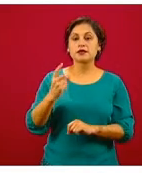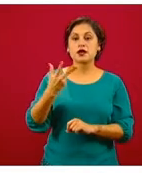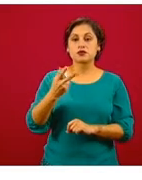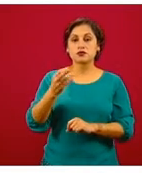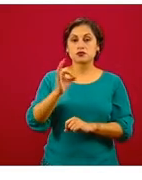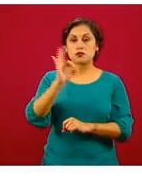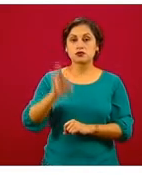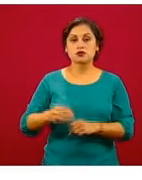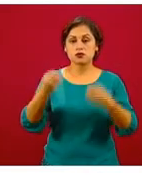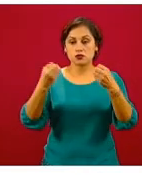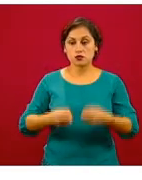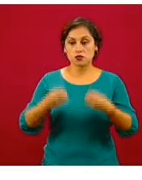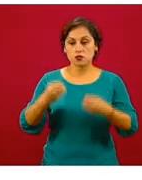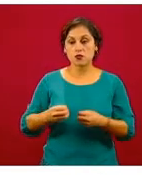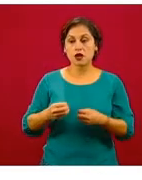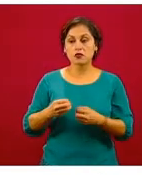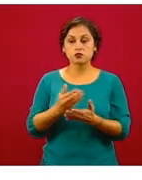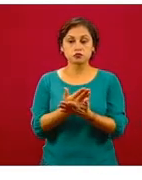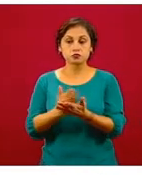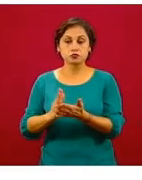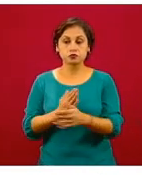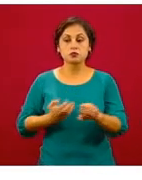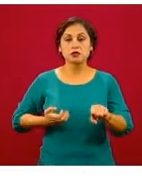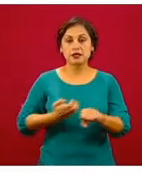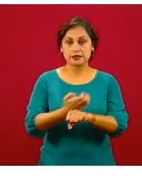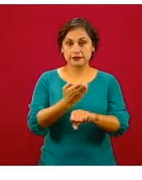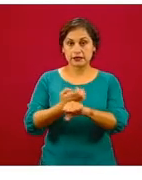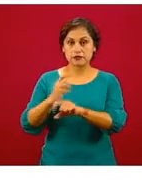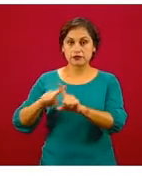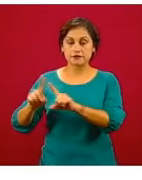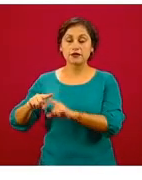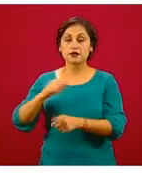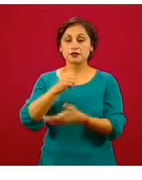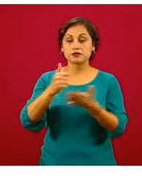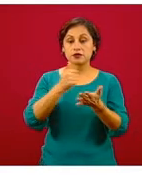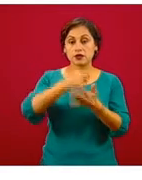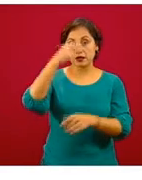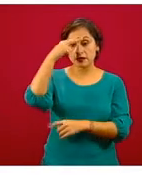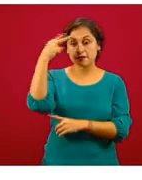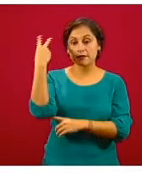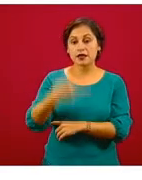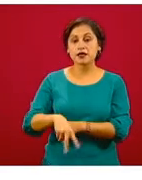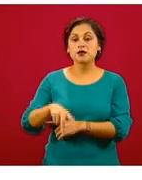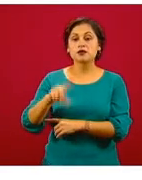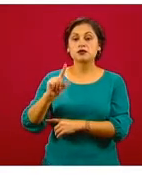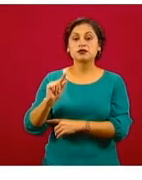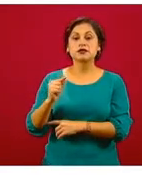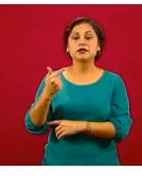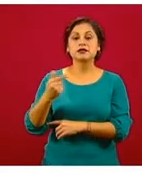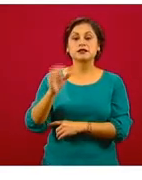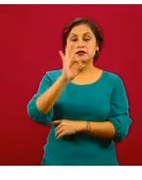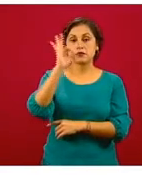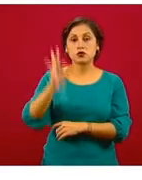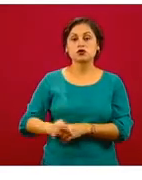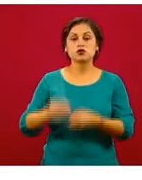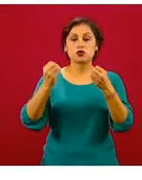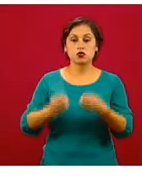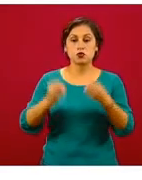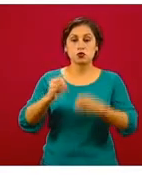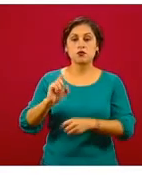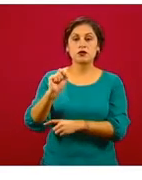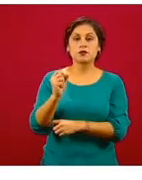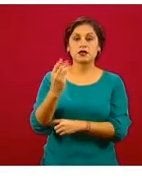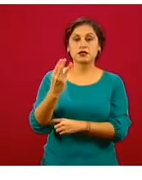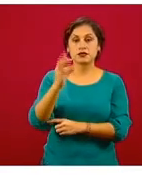is available beds. If we look by state, we can see Mexico City has